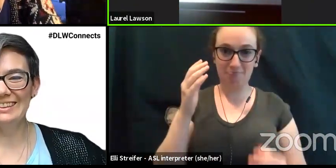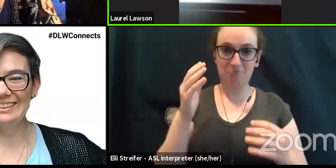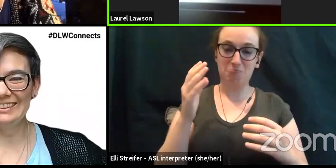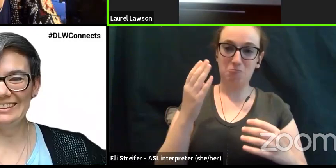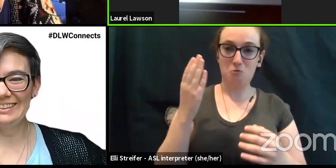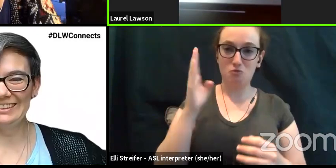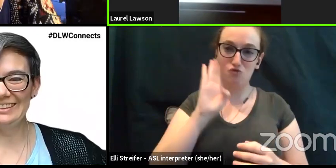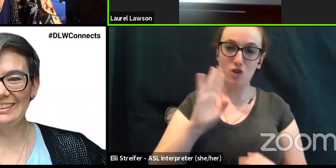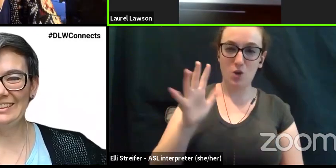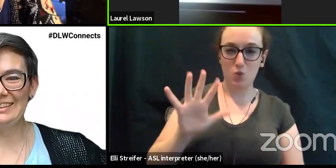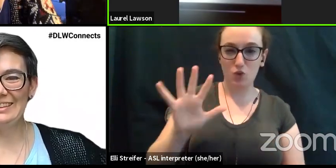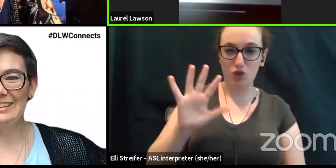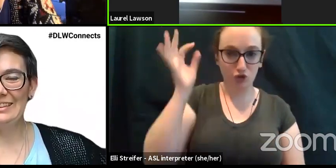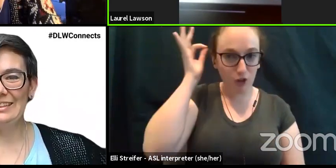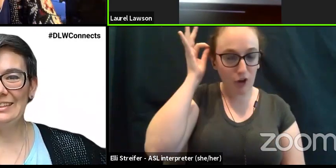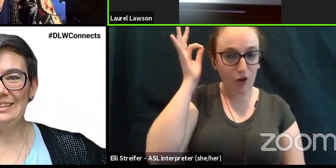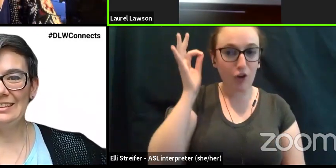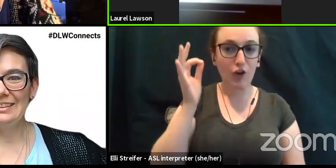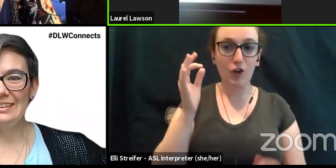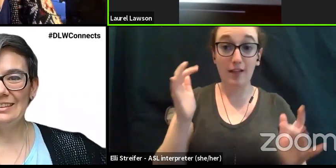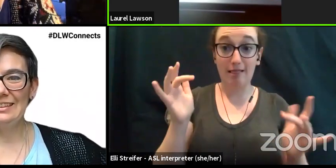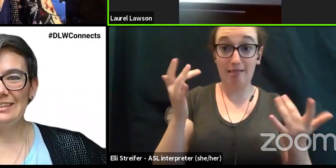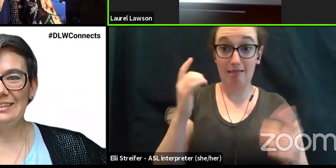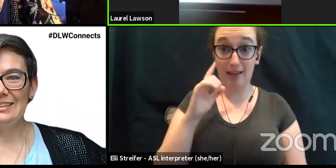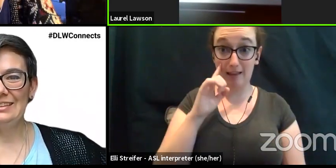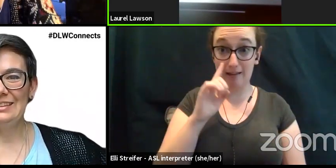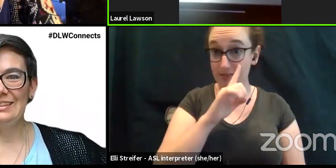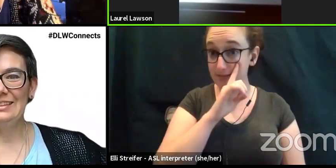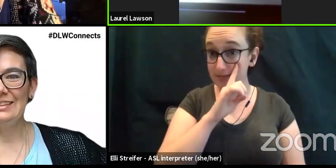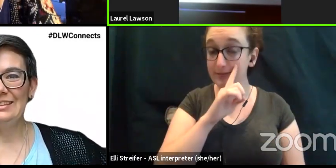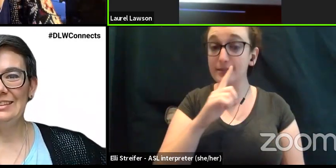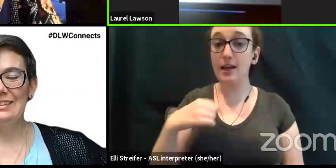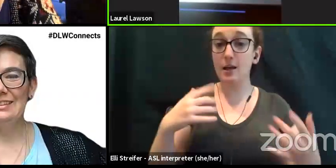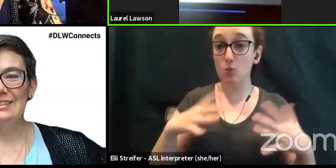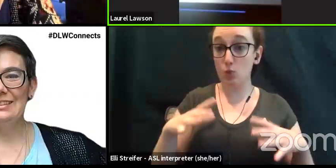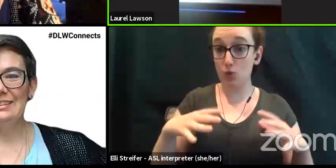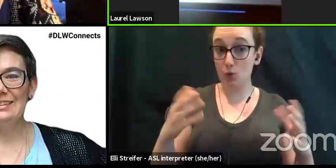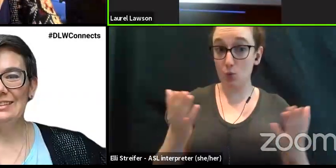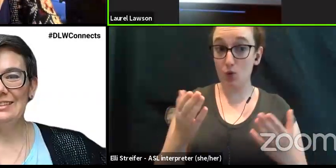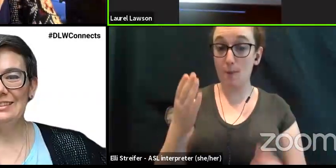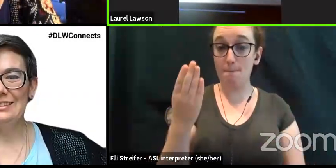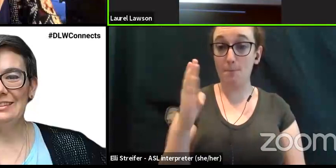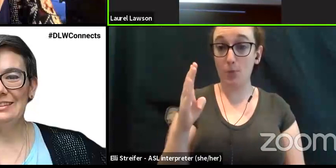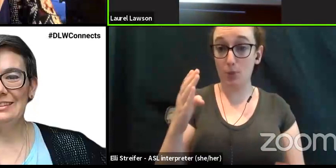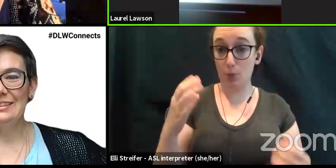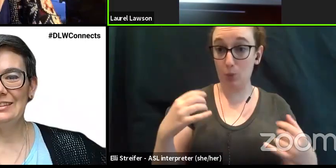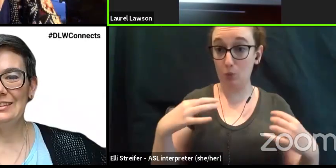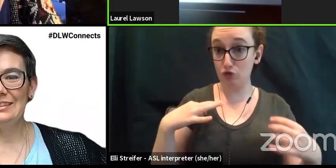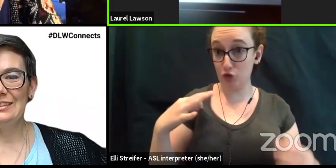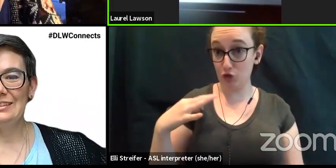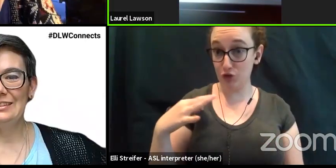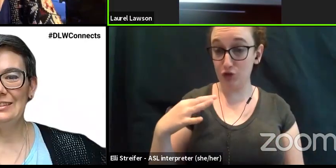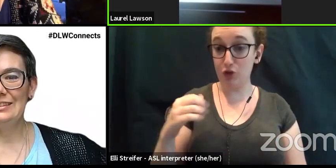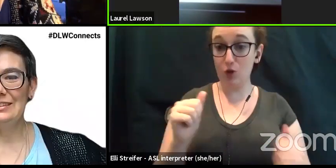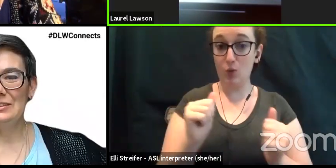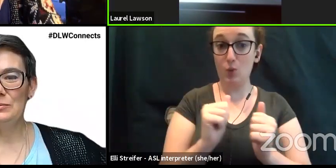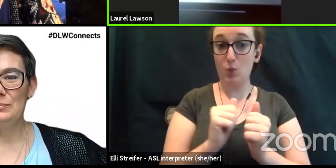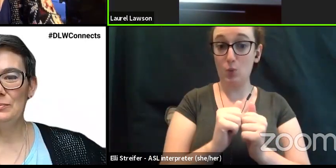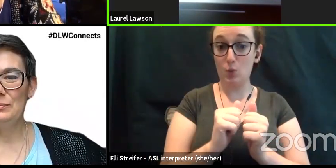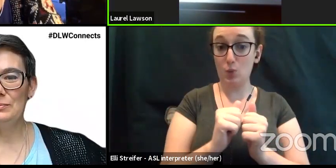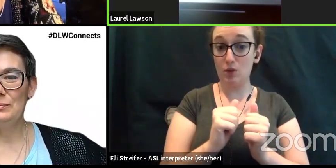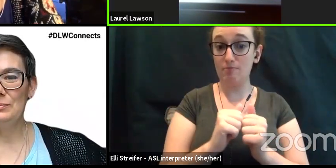brownish-reddish hair. With pale eyes. I am wearing a blue shirt with a